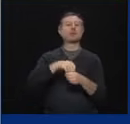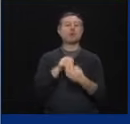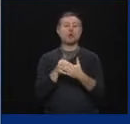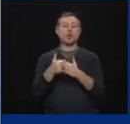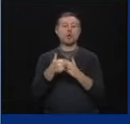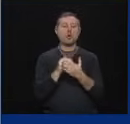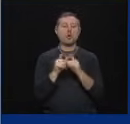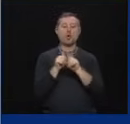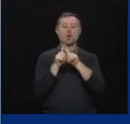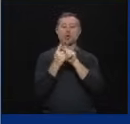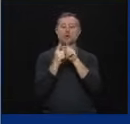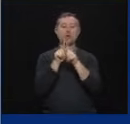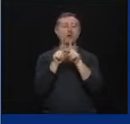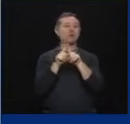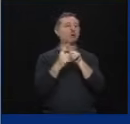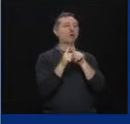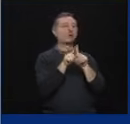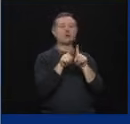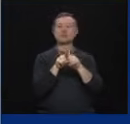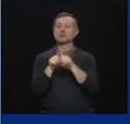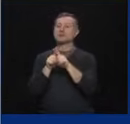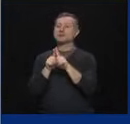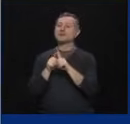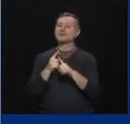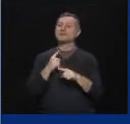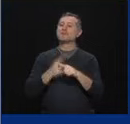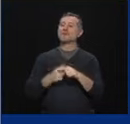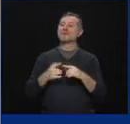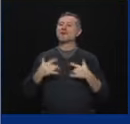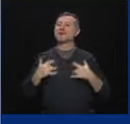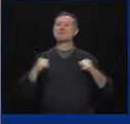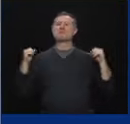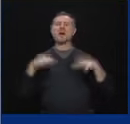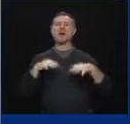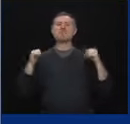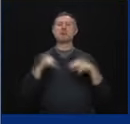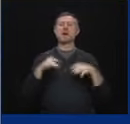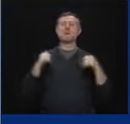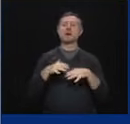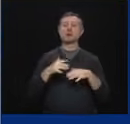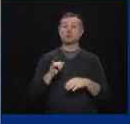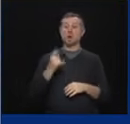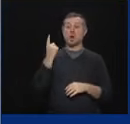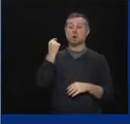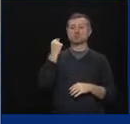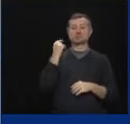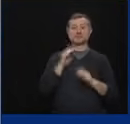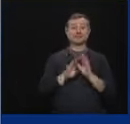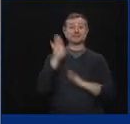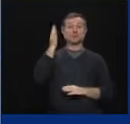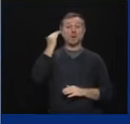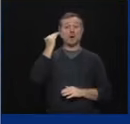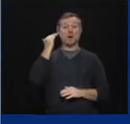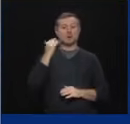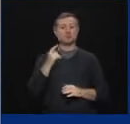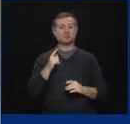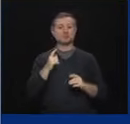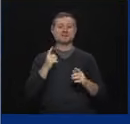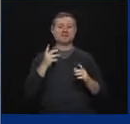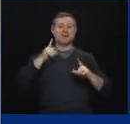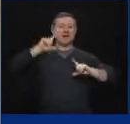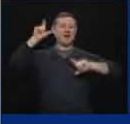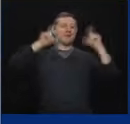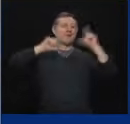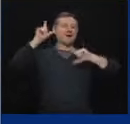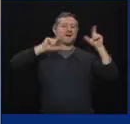we also know we have some events, and we saw a spike go up last year. What triggered it? Halloween. Who would have thought that people gathering